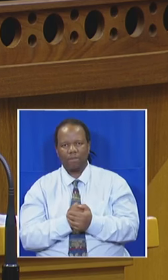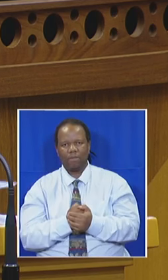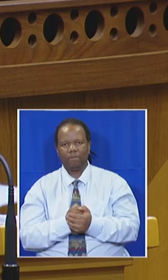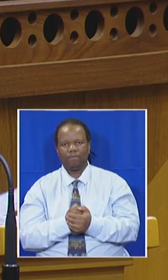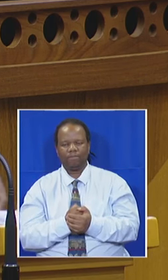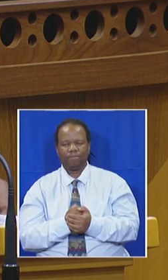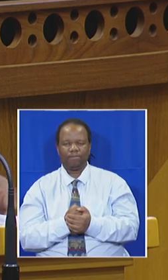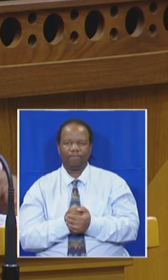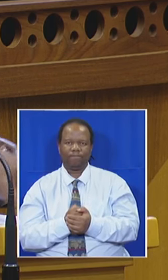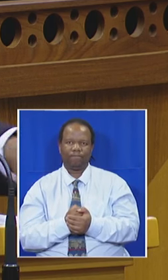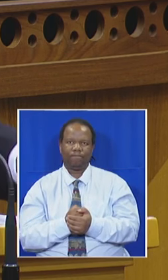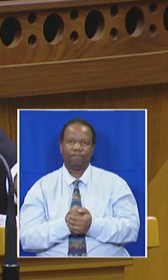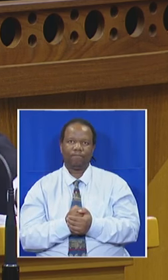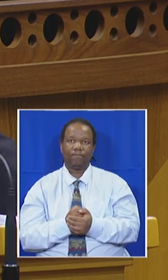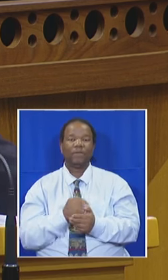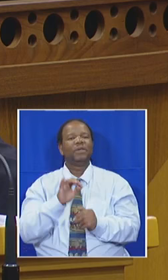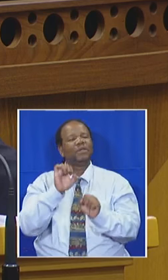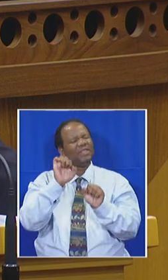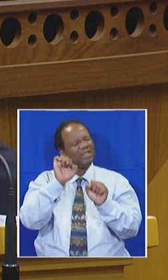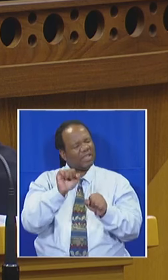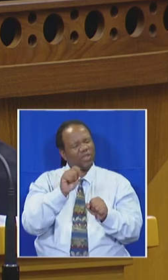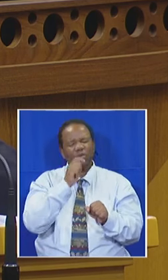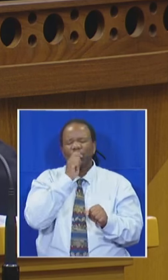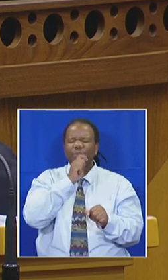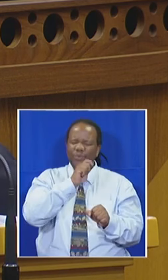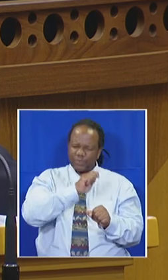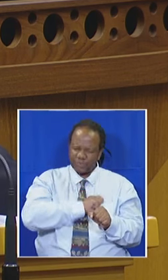Umhlaba uzobuyela kubantu.